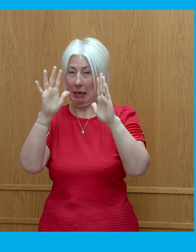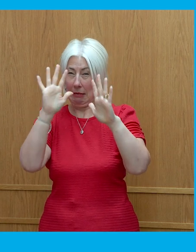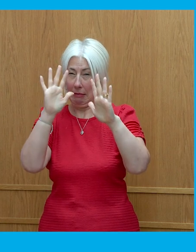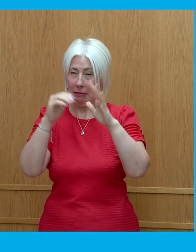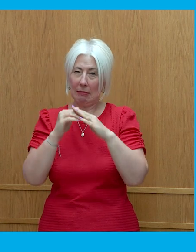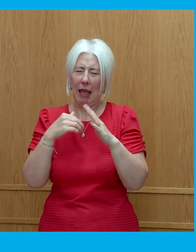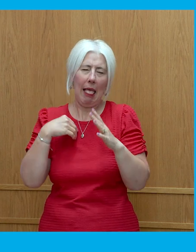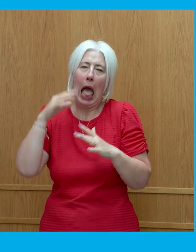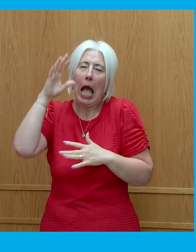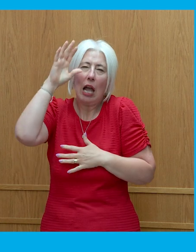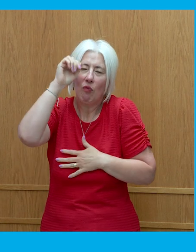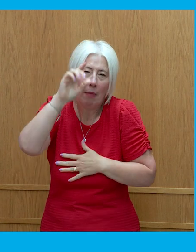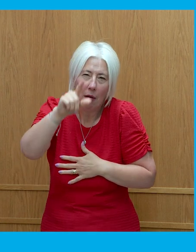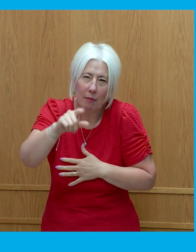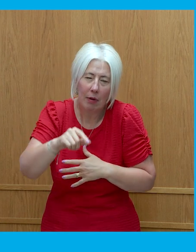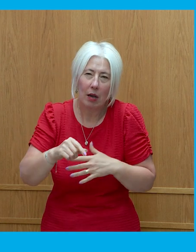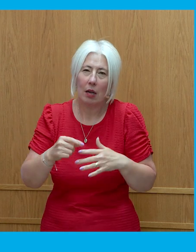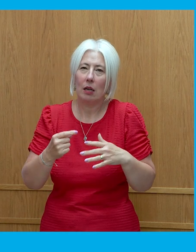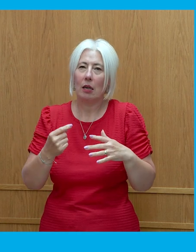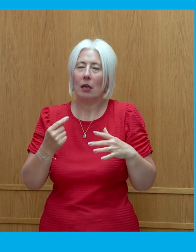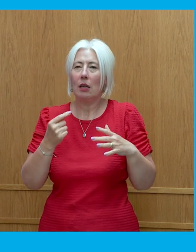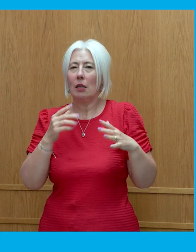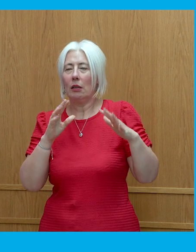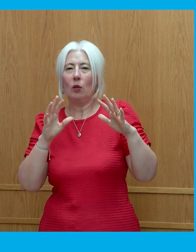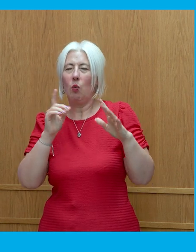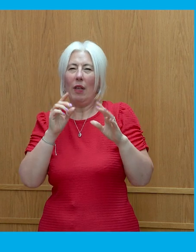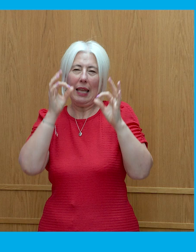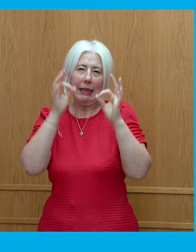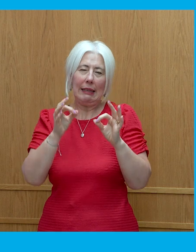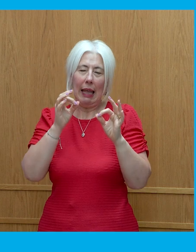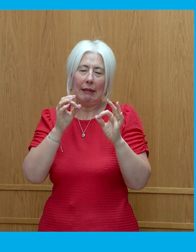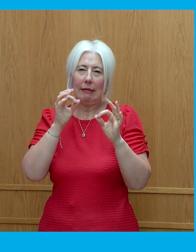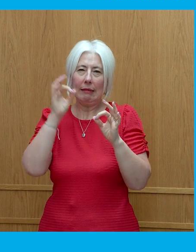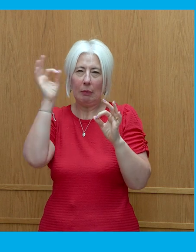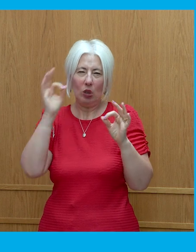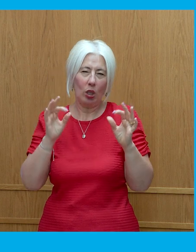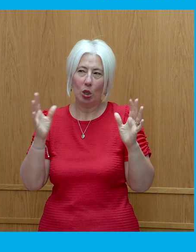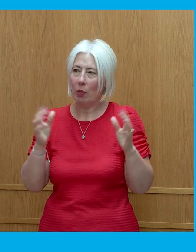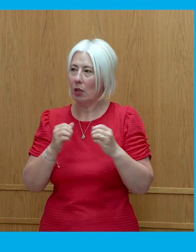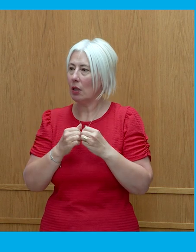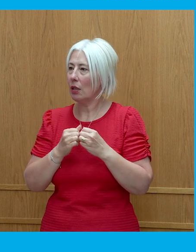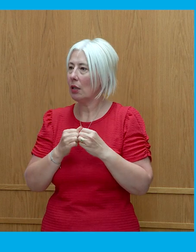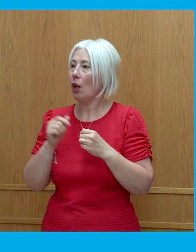I can't remember the exact. You're saying it was 60 and 66%. I can't remember the exact. I'll take your word for it.